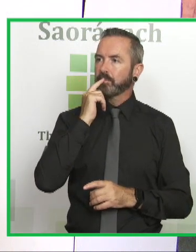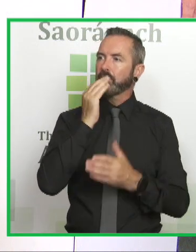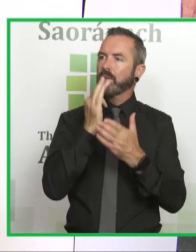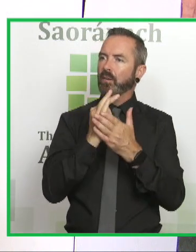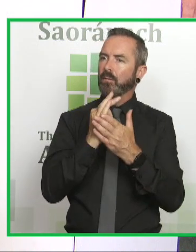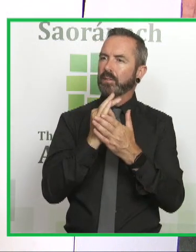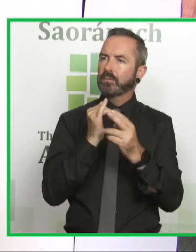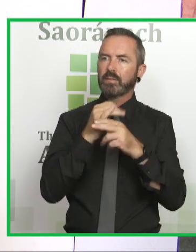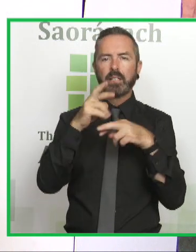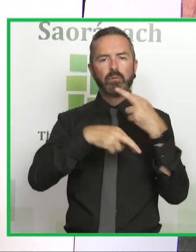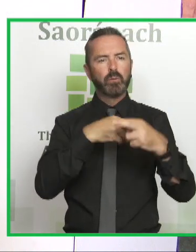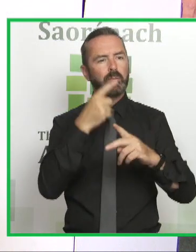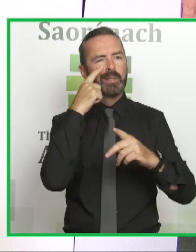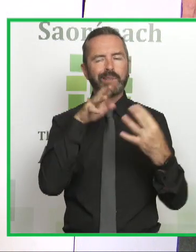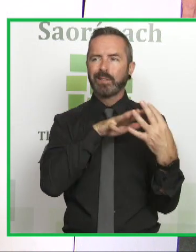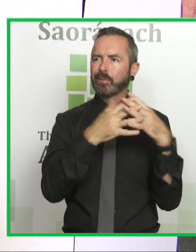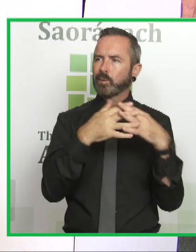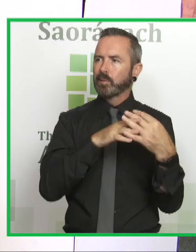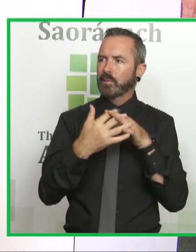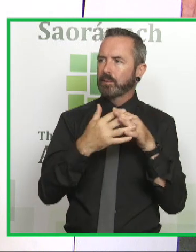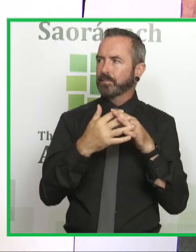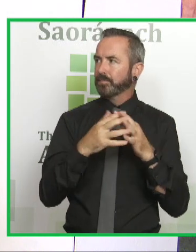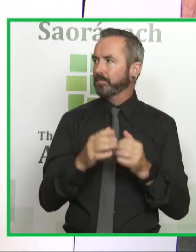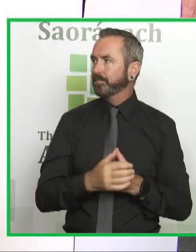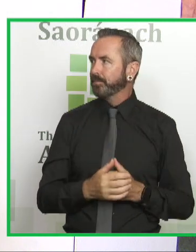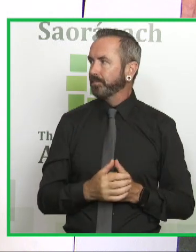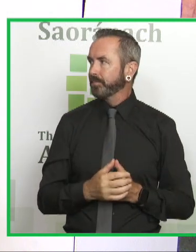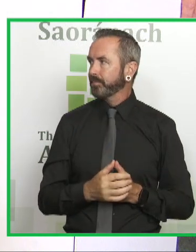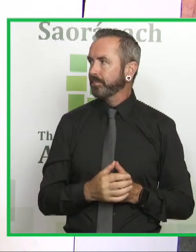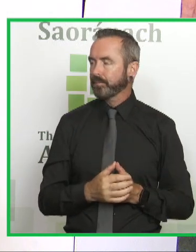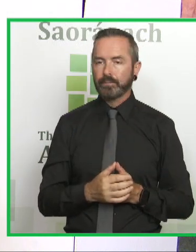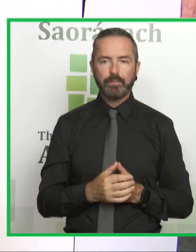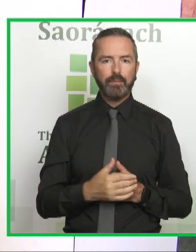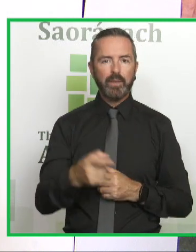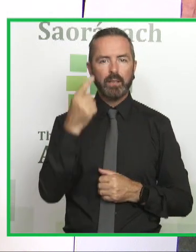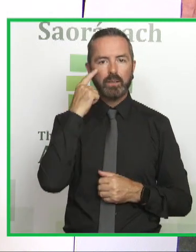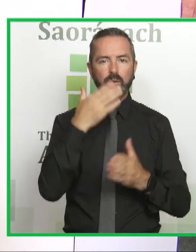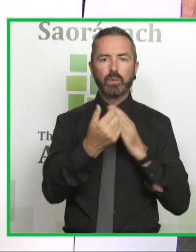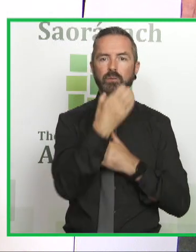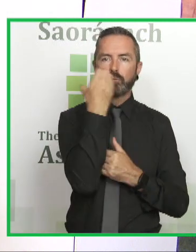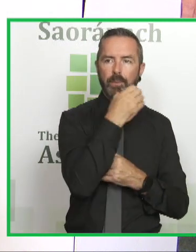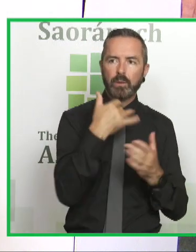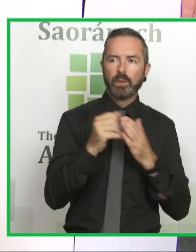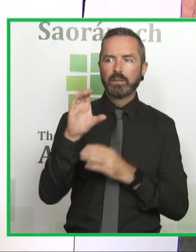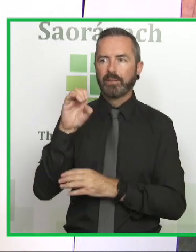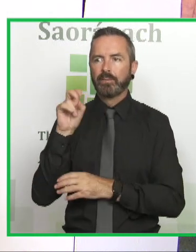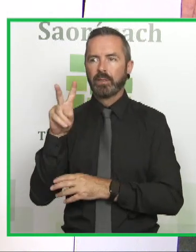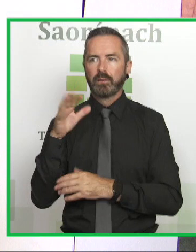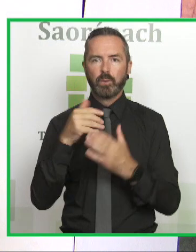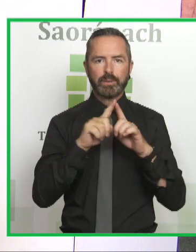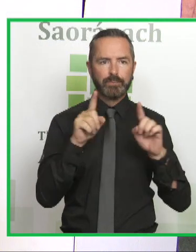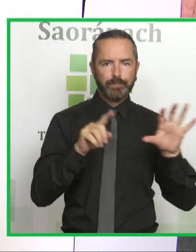the complexity of the legislation, what way our legislation is based, what it's based on, what's criminal, what's civil, the differentials between all